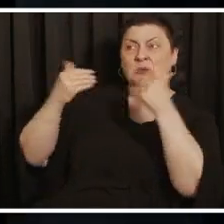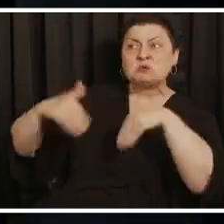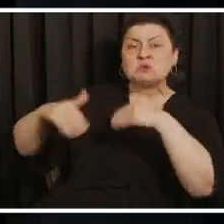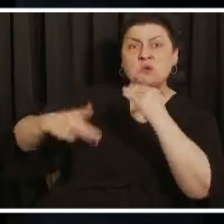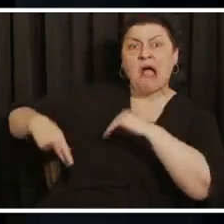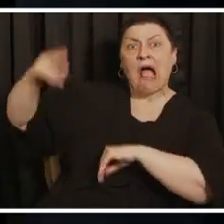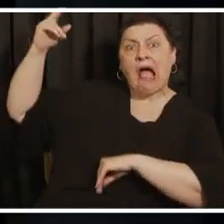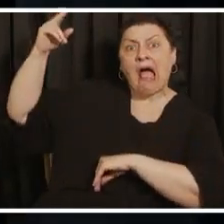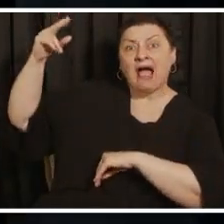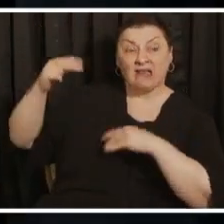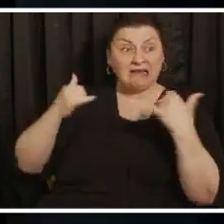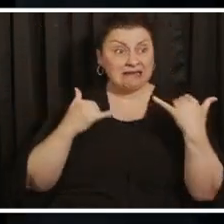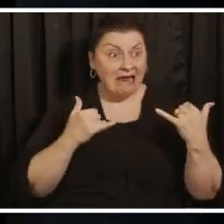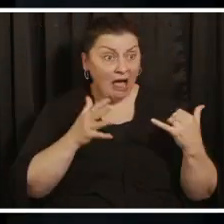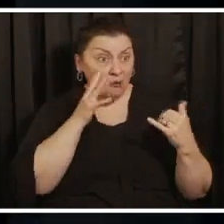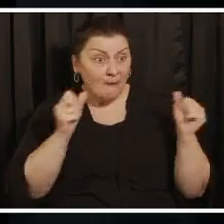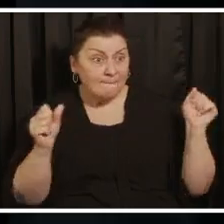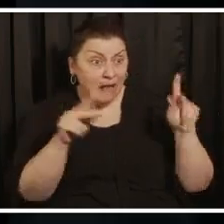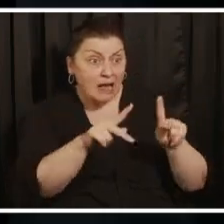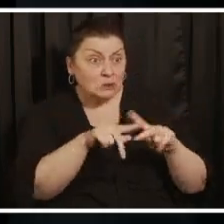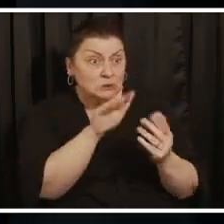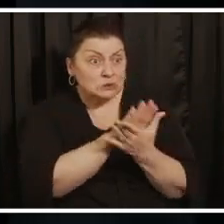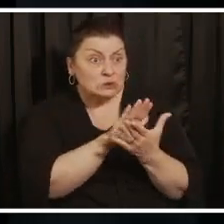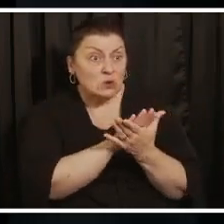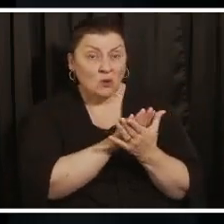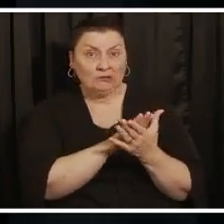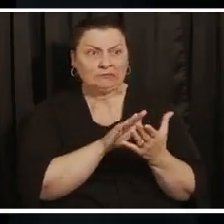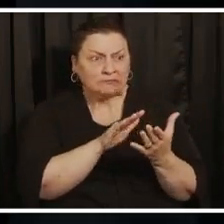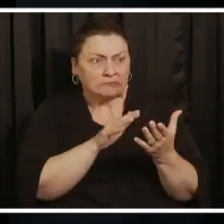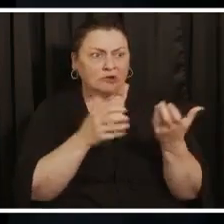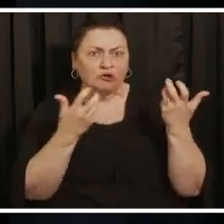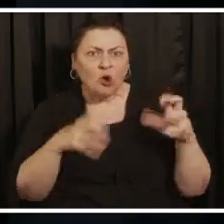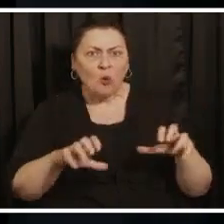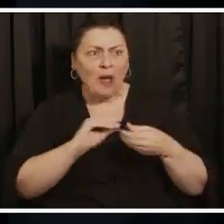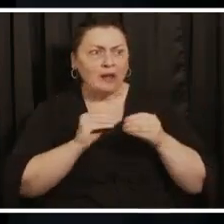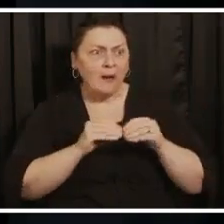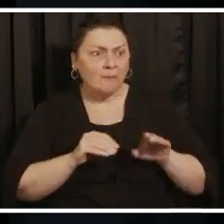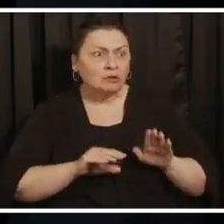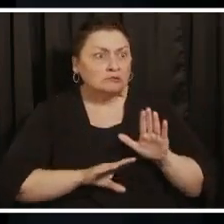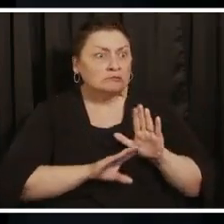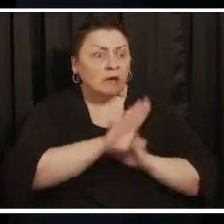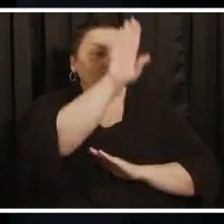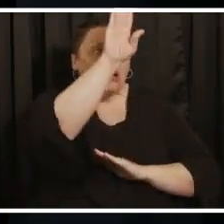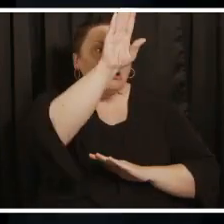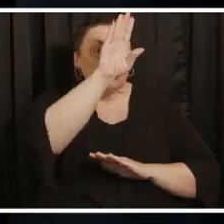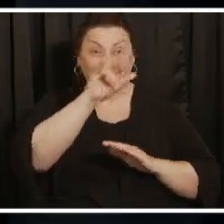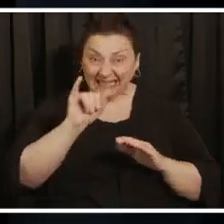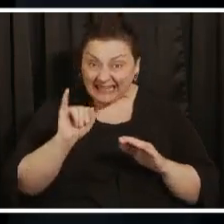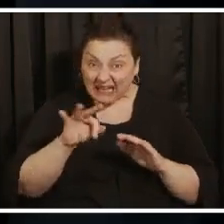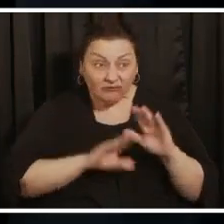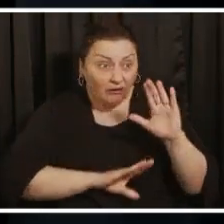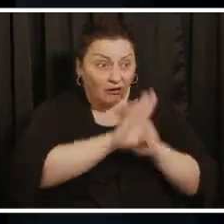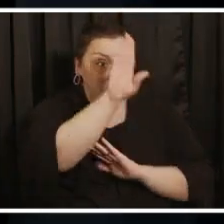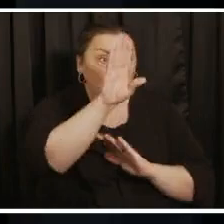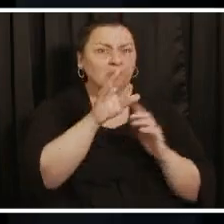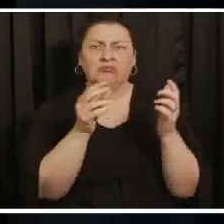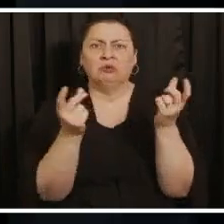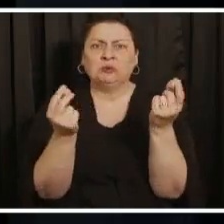we don't do this and we see these numbers spike, then what happens essentially? Yeah,